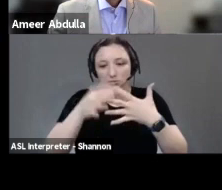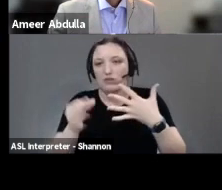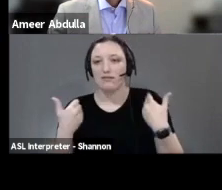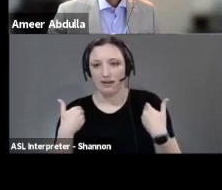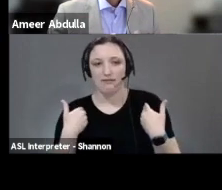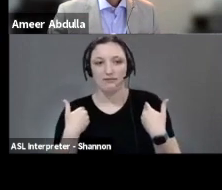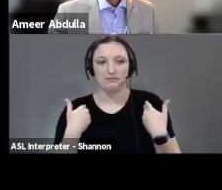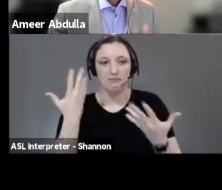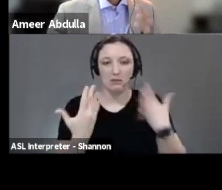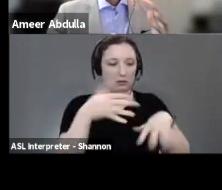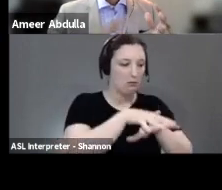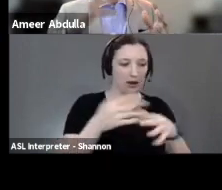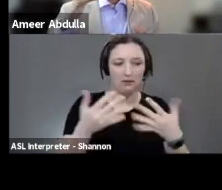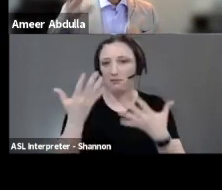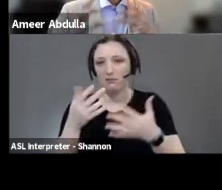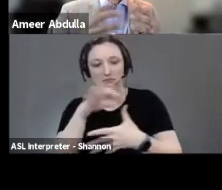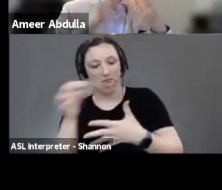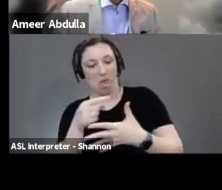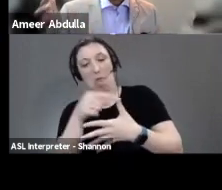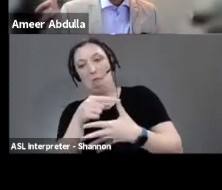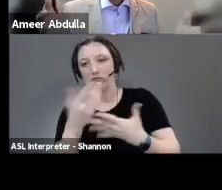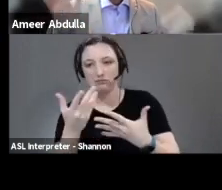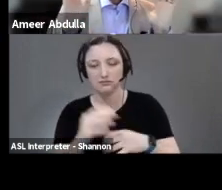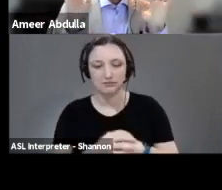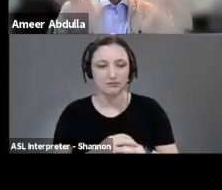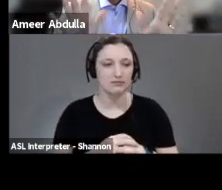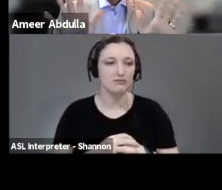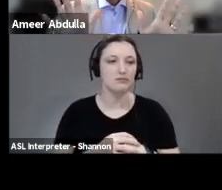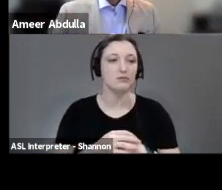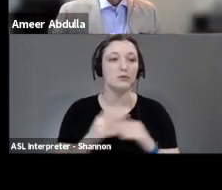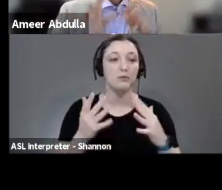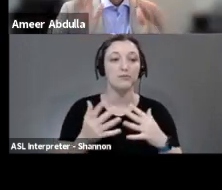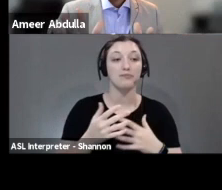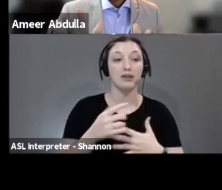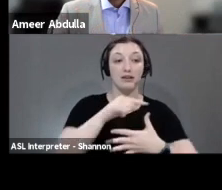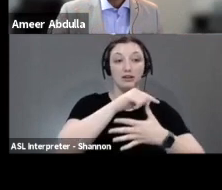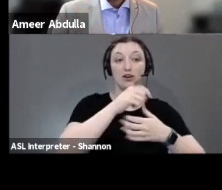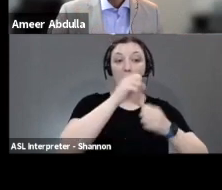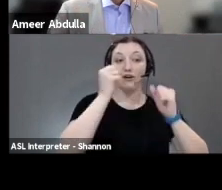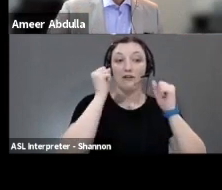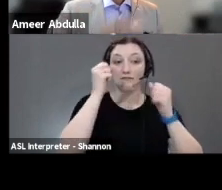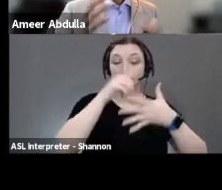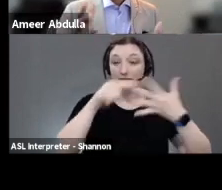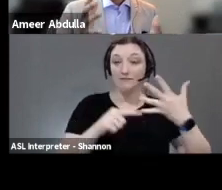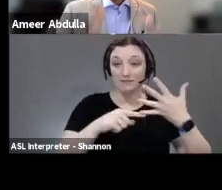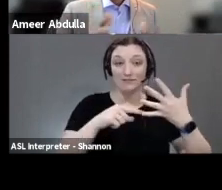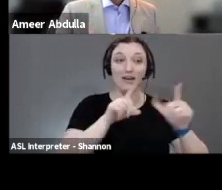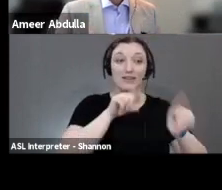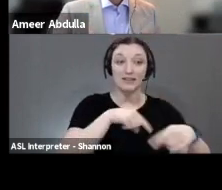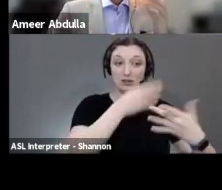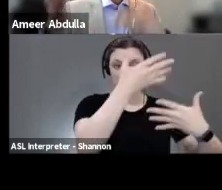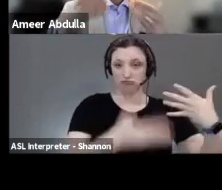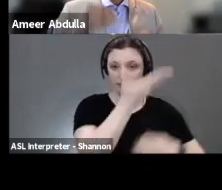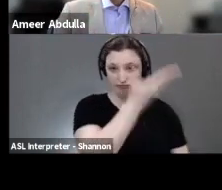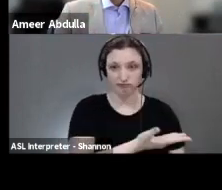So I've put a number, all 5, on a chart with some pros and cons on there. We'll dive a bit deeper here,